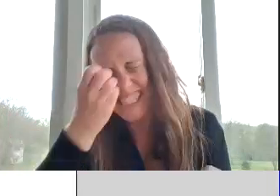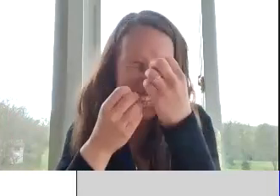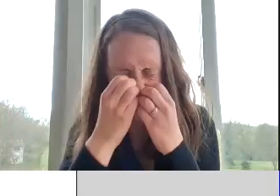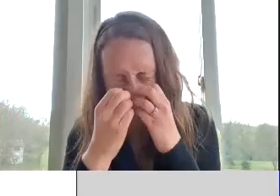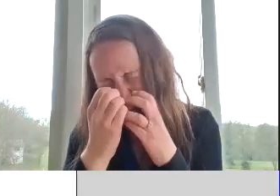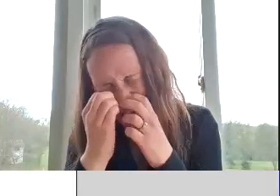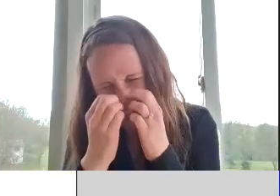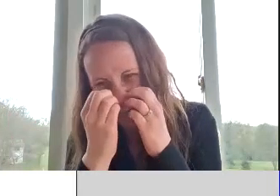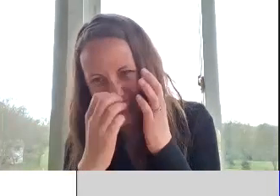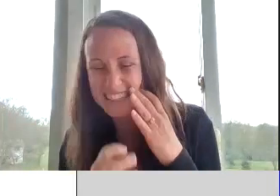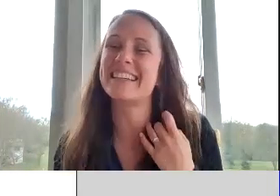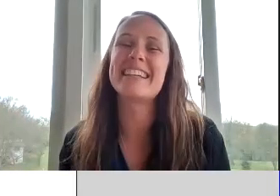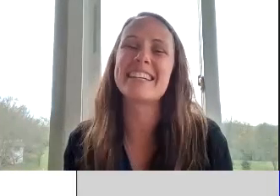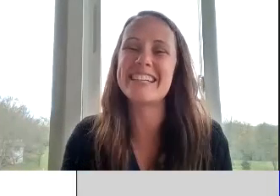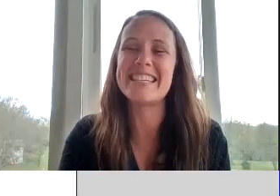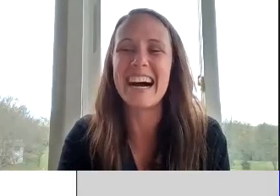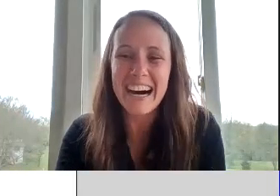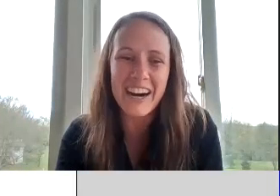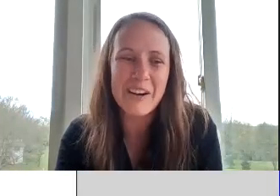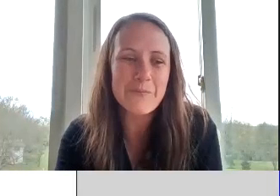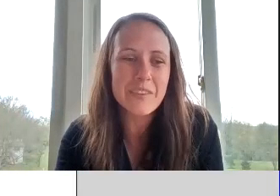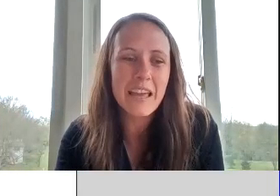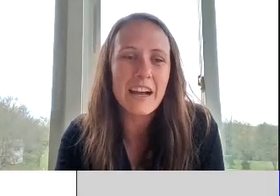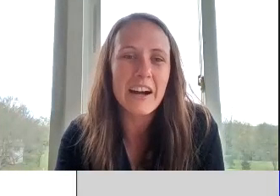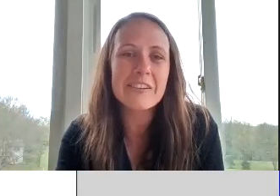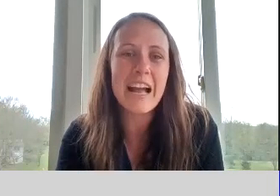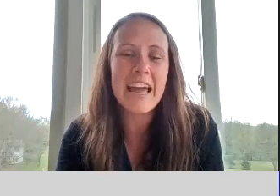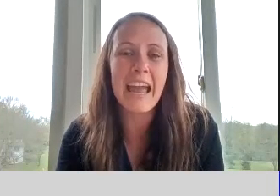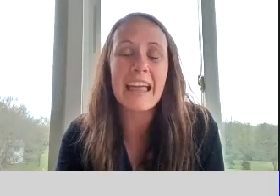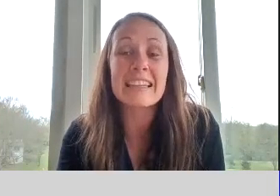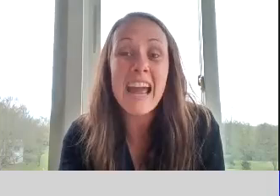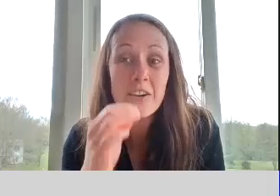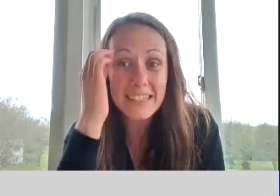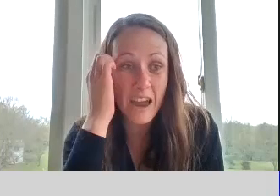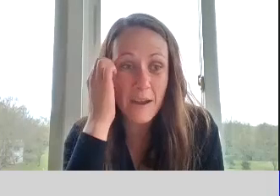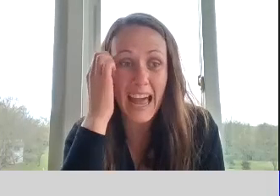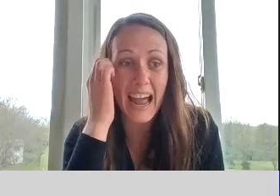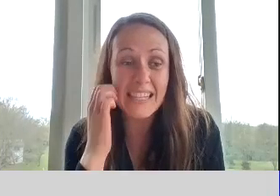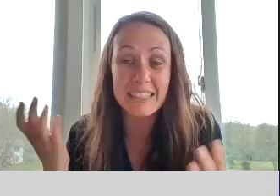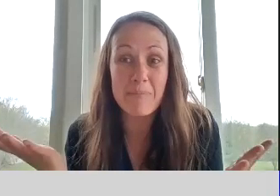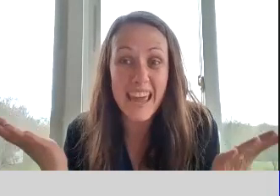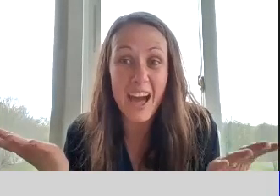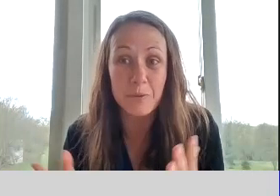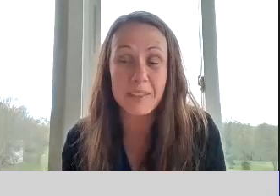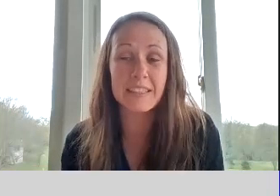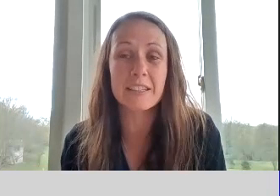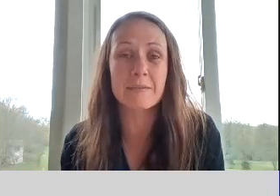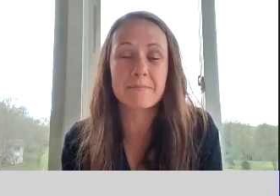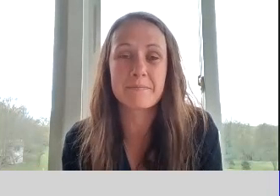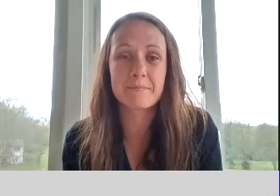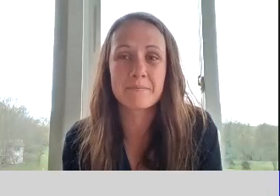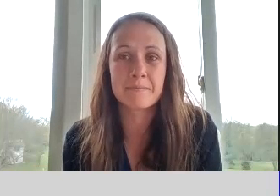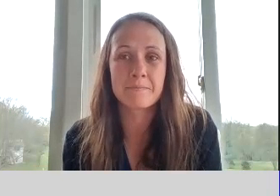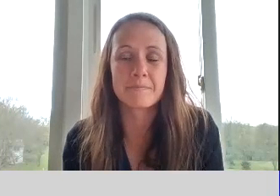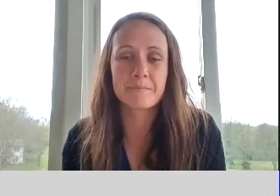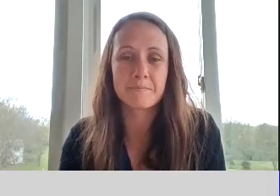nose itches. Get it. Good job. All right. Now it's time to act like something else.